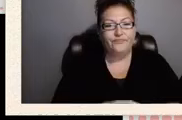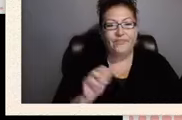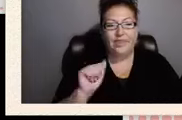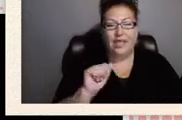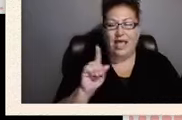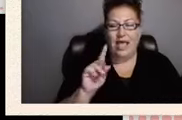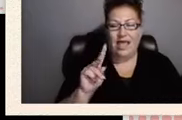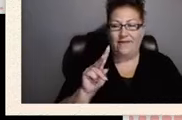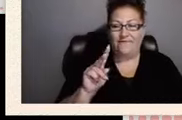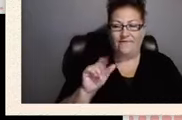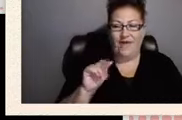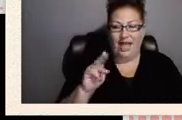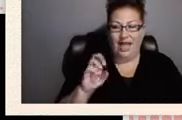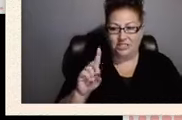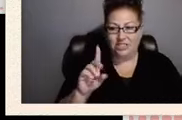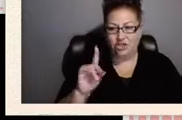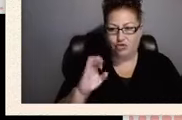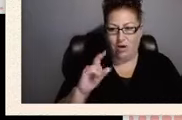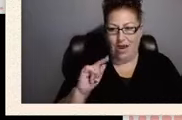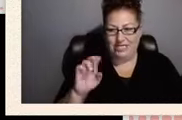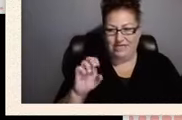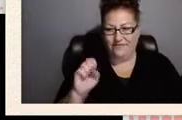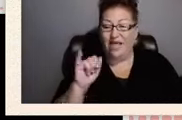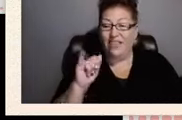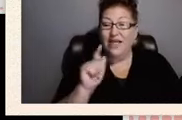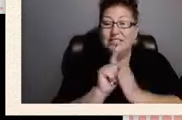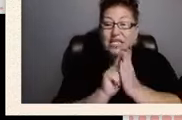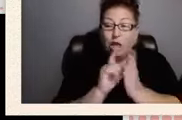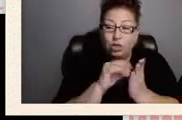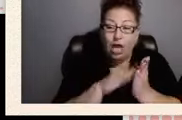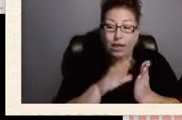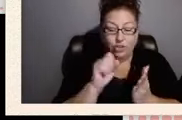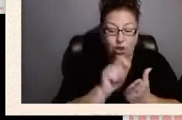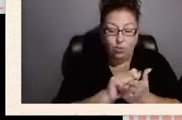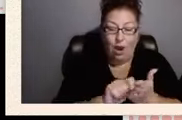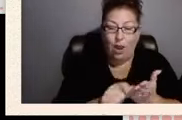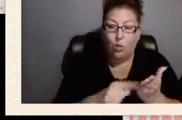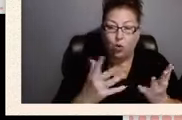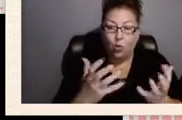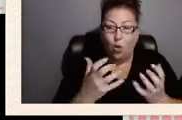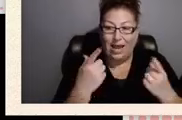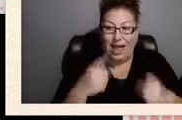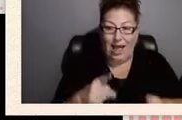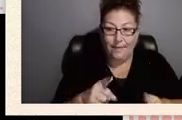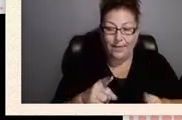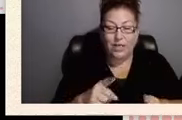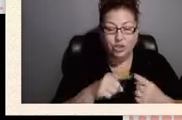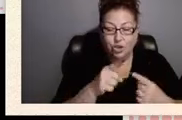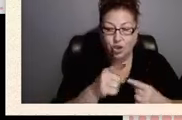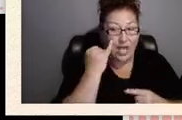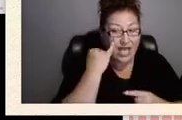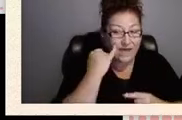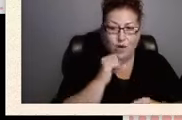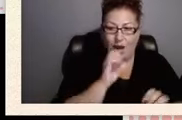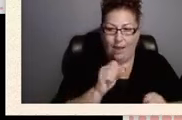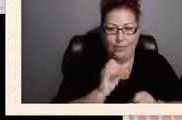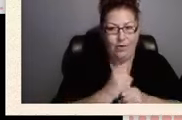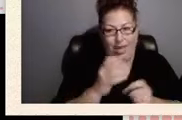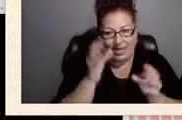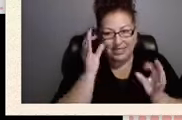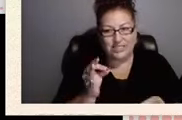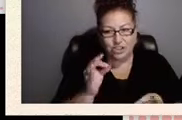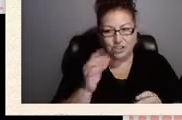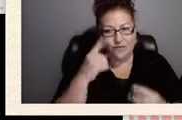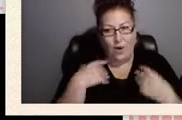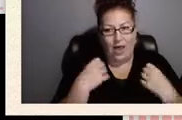documents where you can write what you want to happen to you if you're not able to make healthcare decisions. So for example, a psychiatric